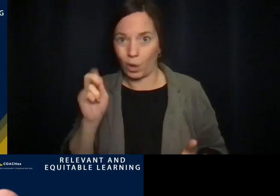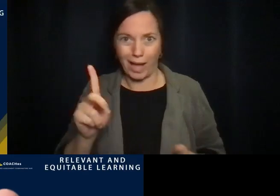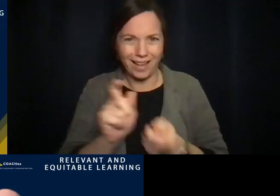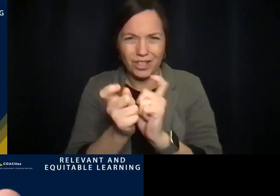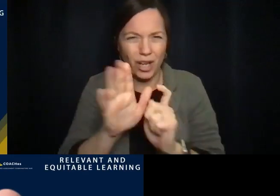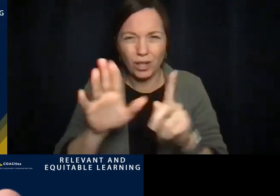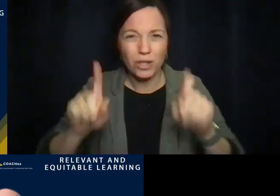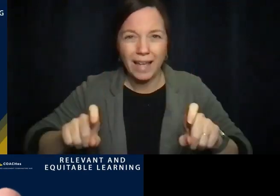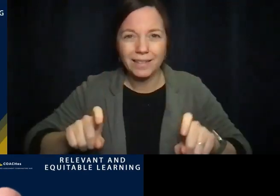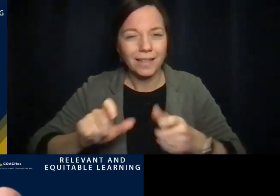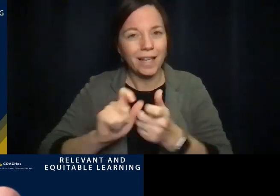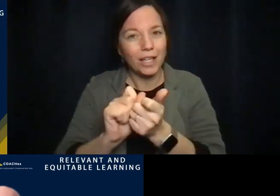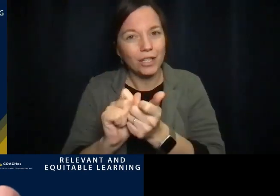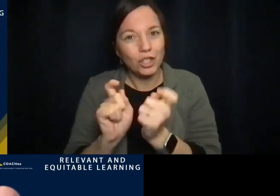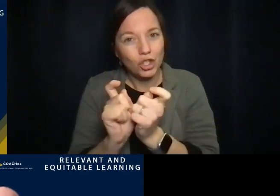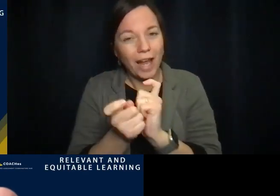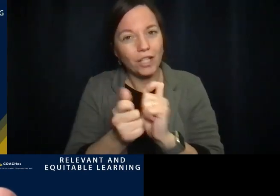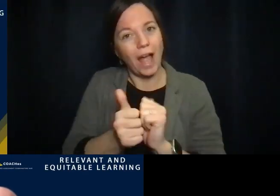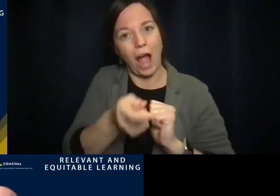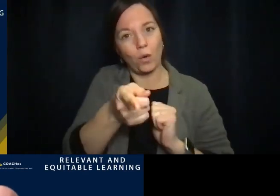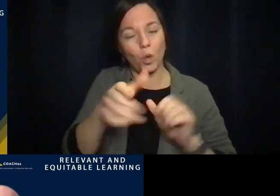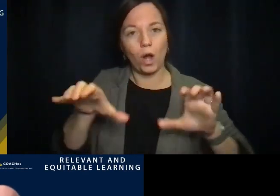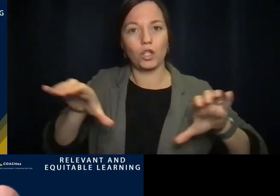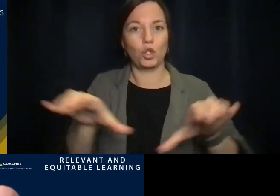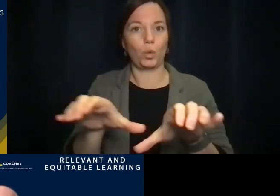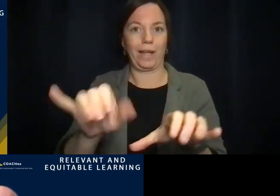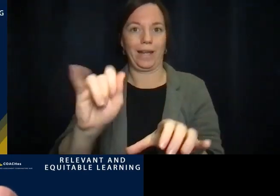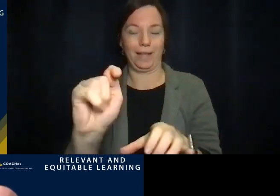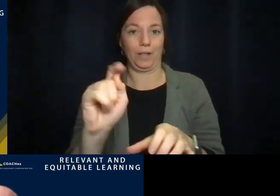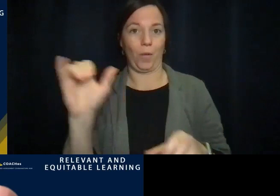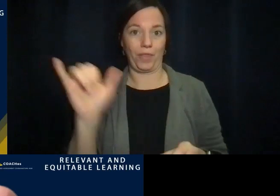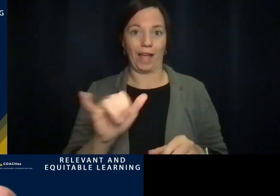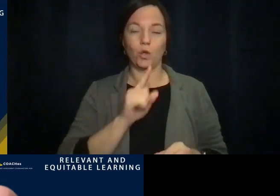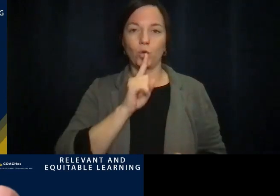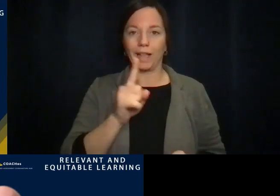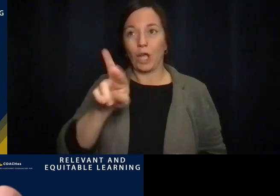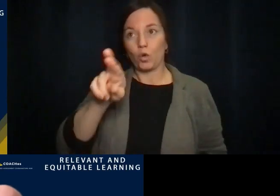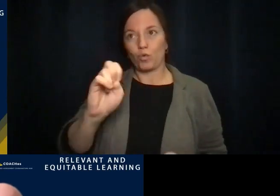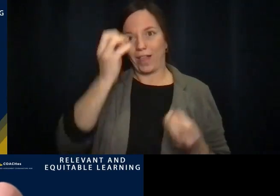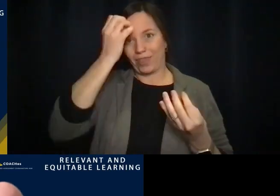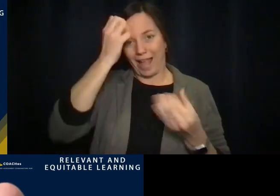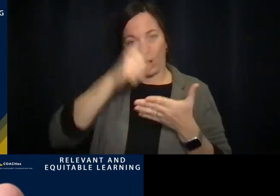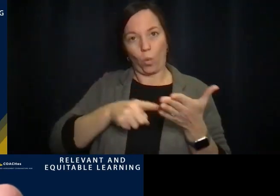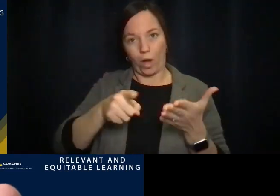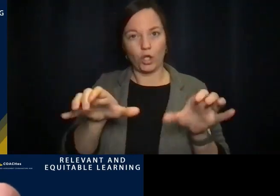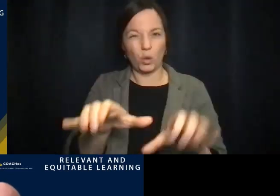Change the way you're doing it then. I think that's the question. Really rethink what you're doing. So